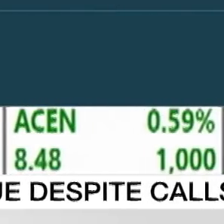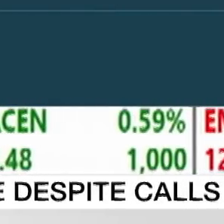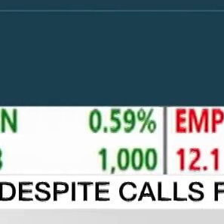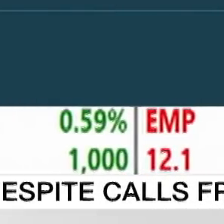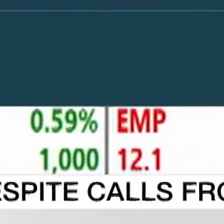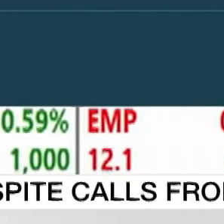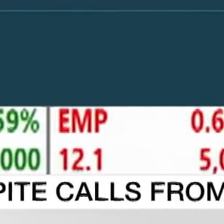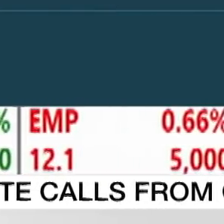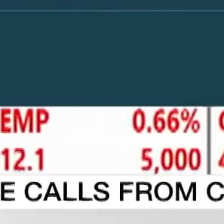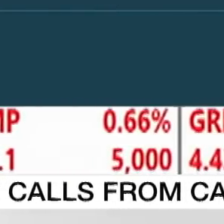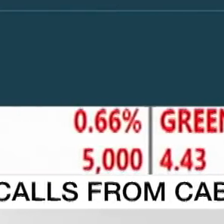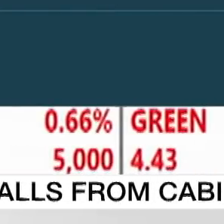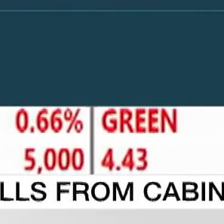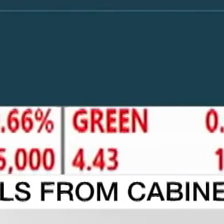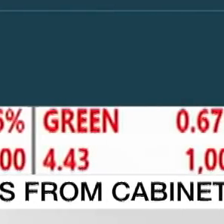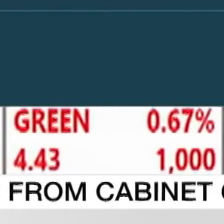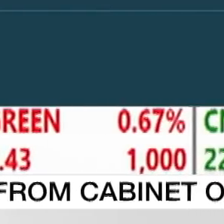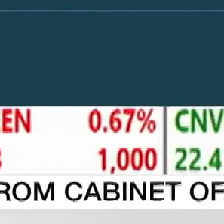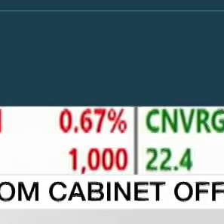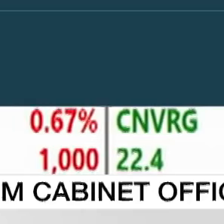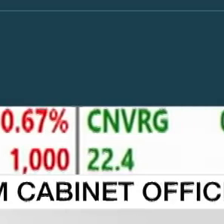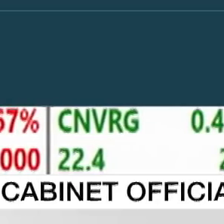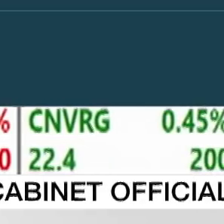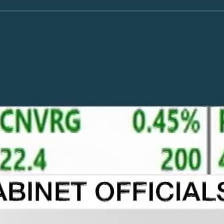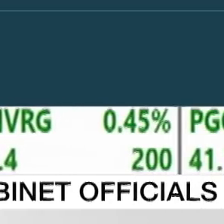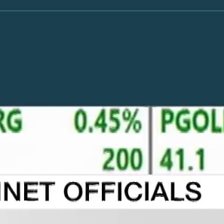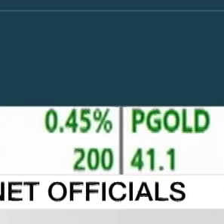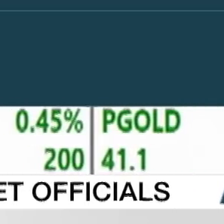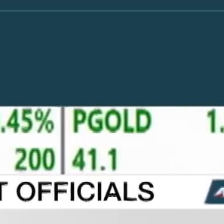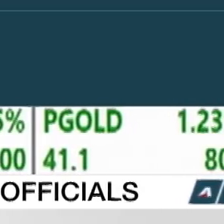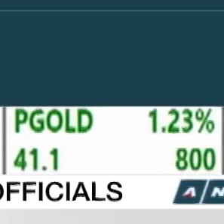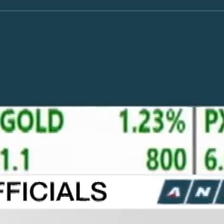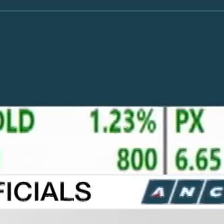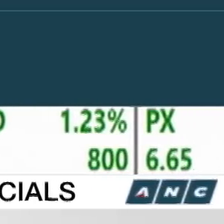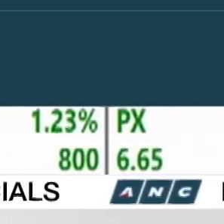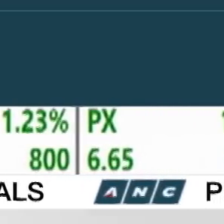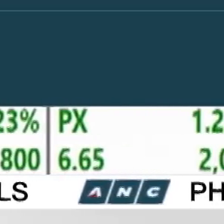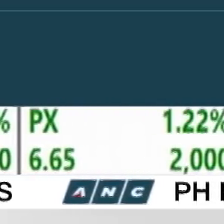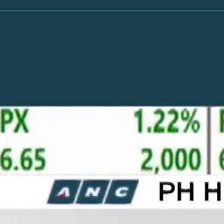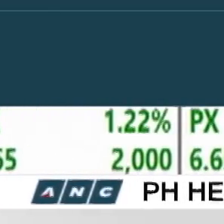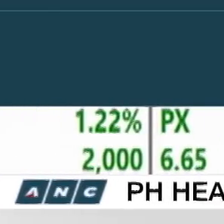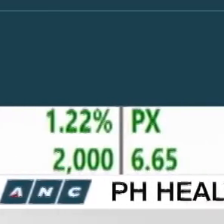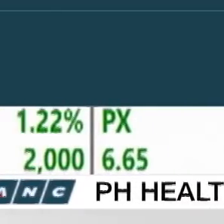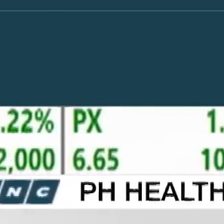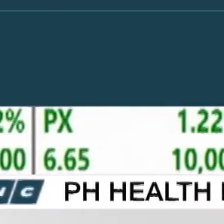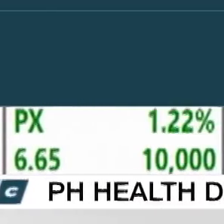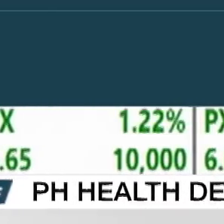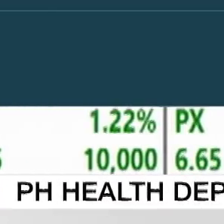us today. It's Carmina Constantino po. Kanina